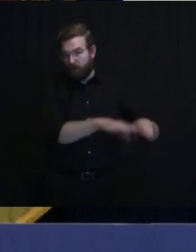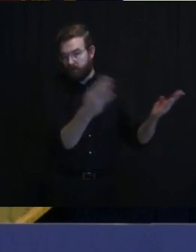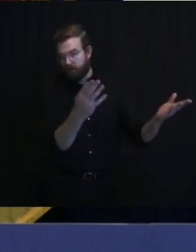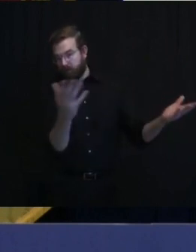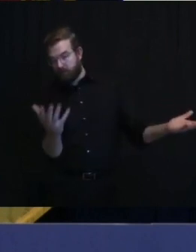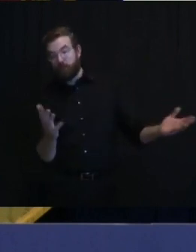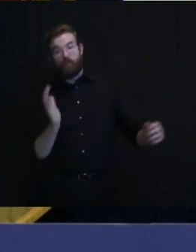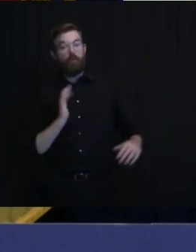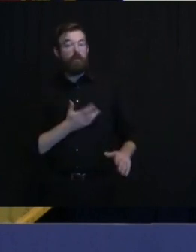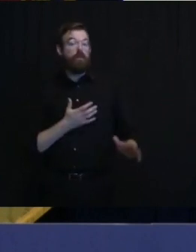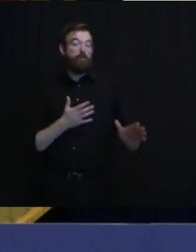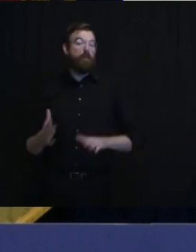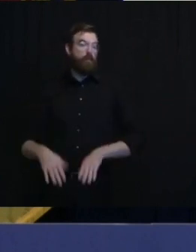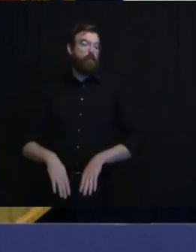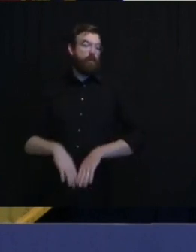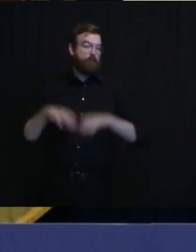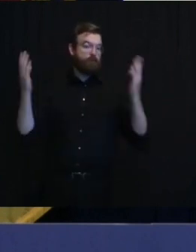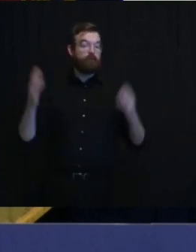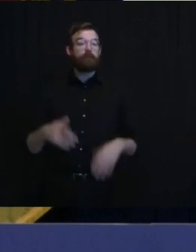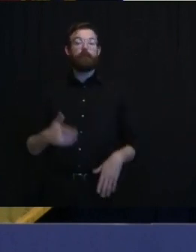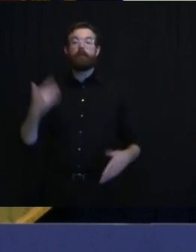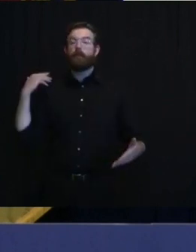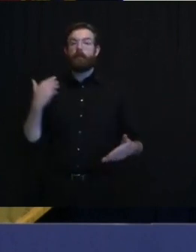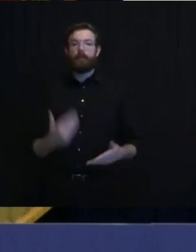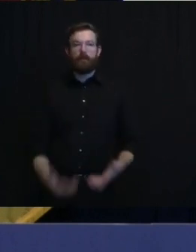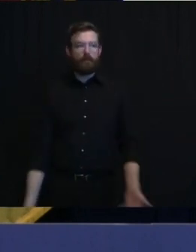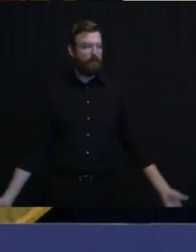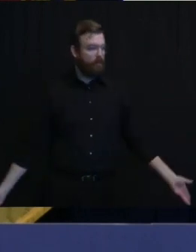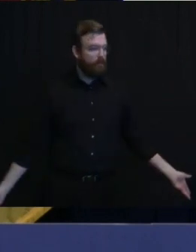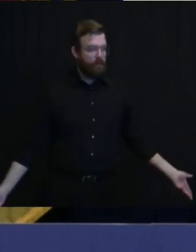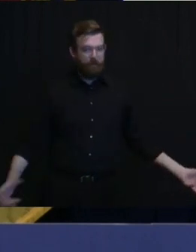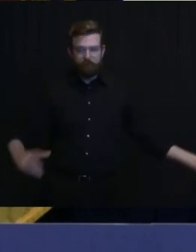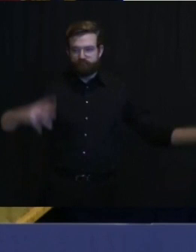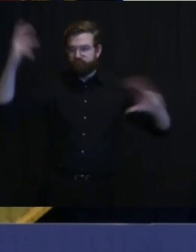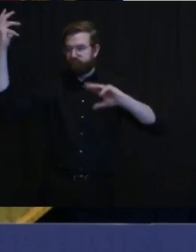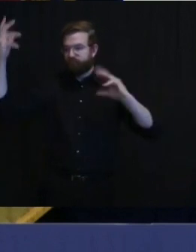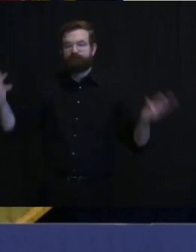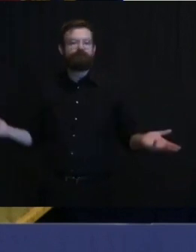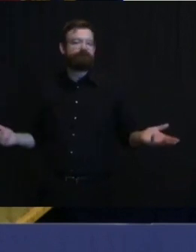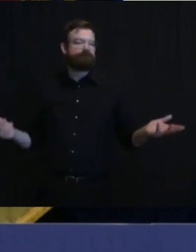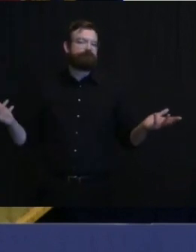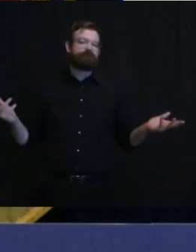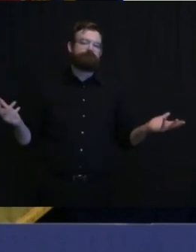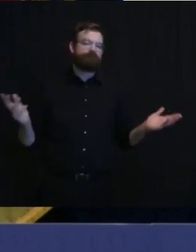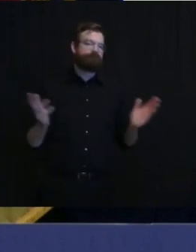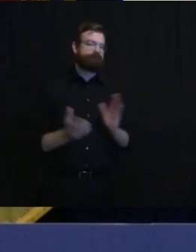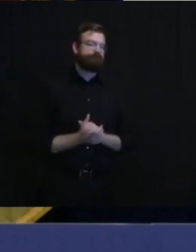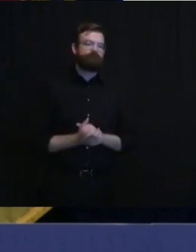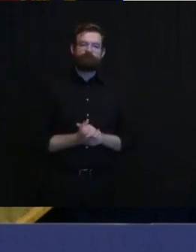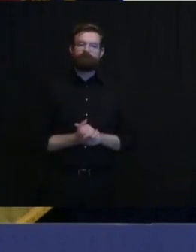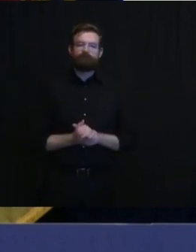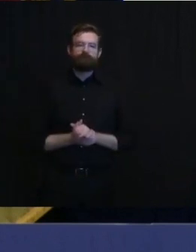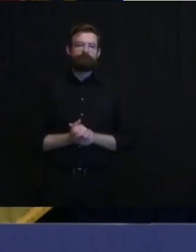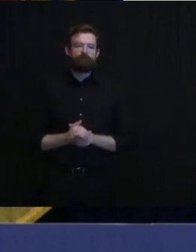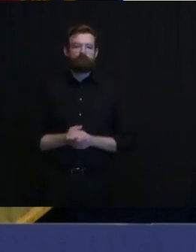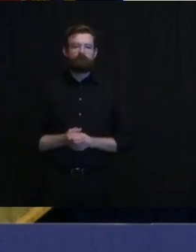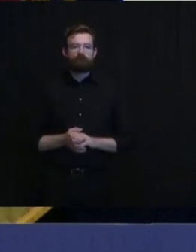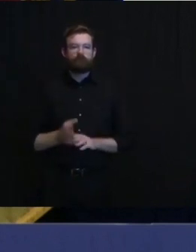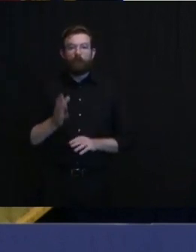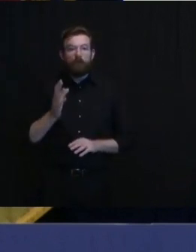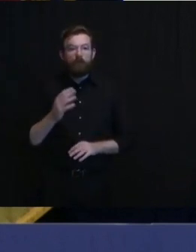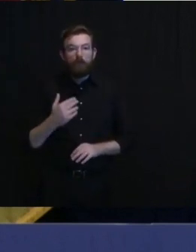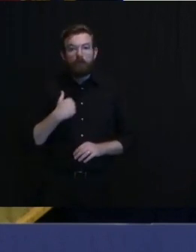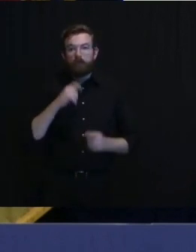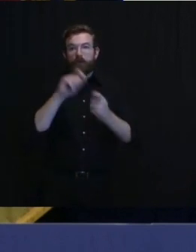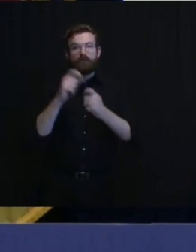but a trend that is causing enormous concern, we're not going to put people's health at risk. I continue to believe,